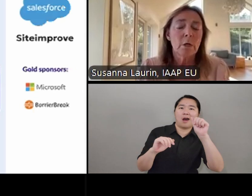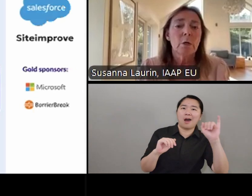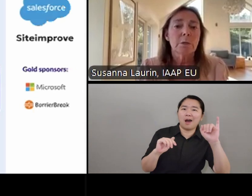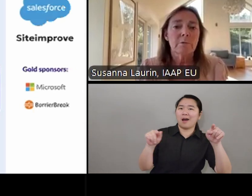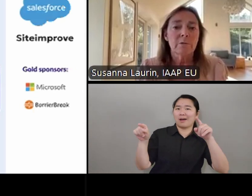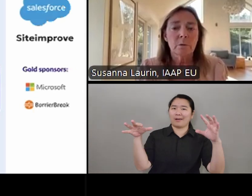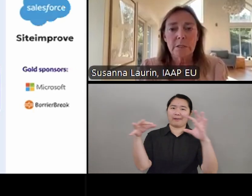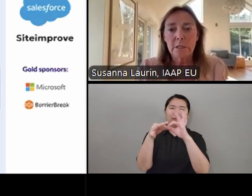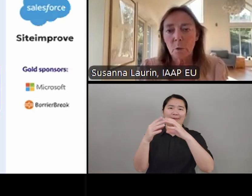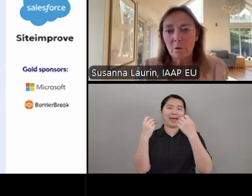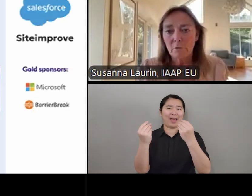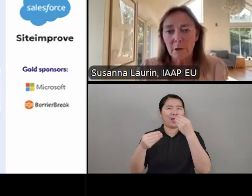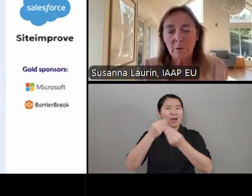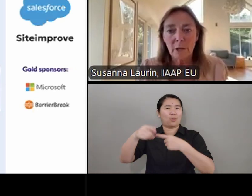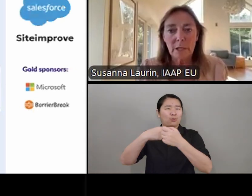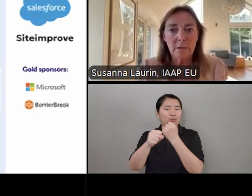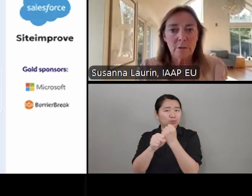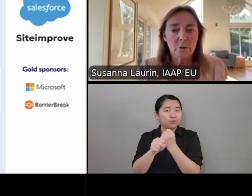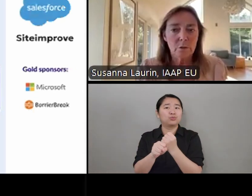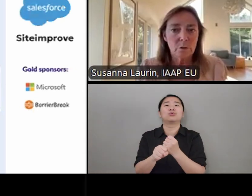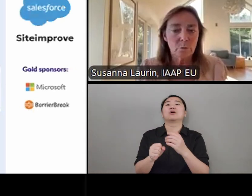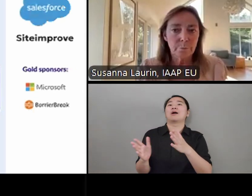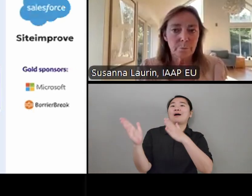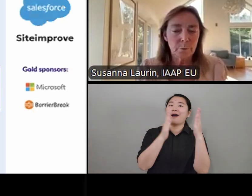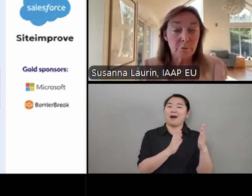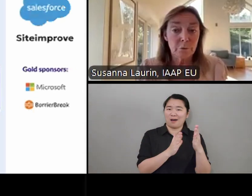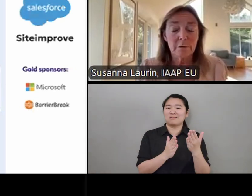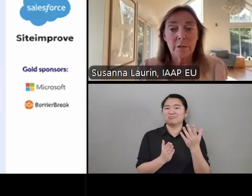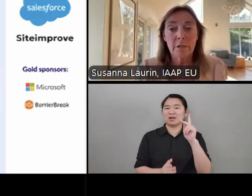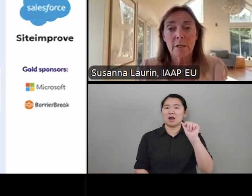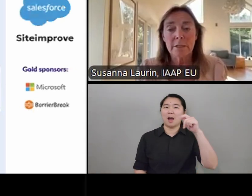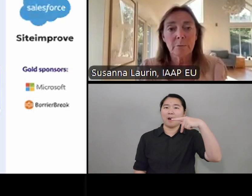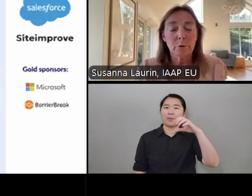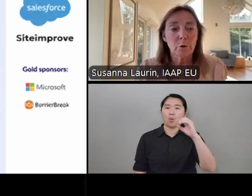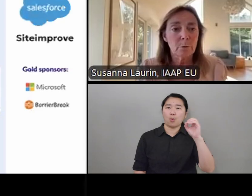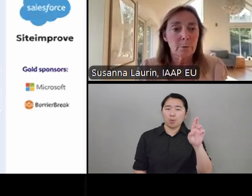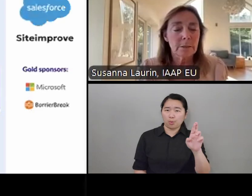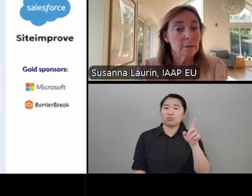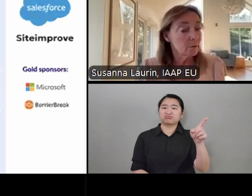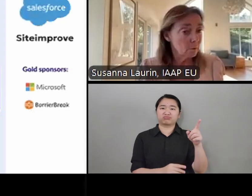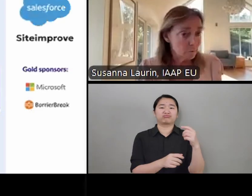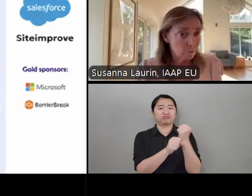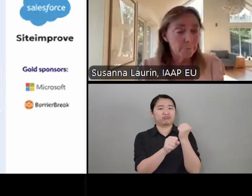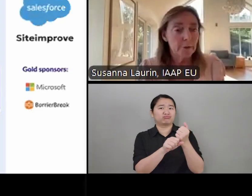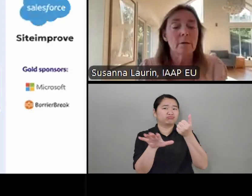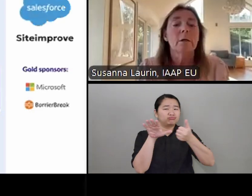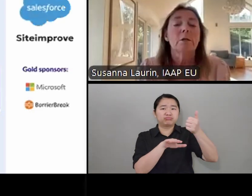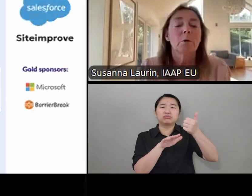Kapoor, who is the founder and CEO of Barrier Break and 24/7 accessible documents, and